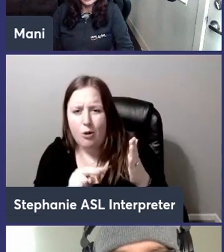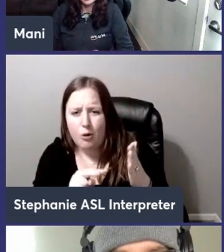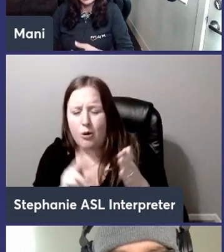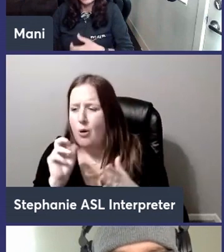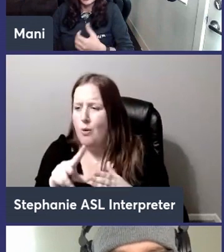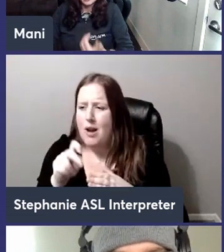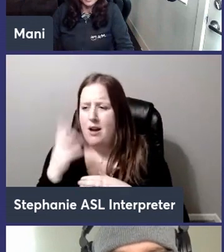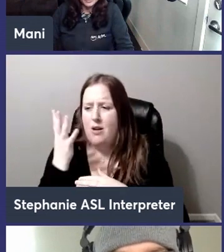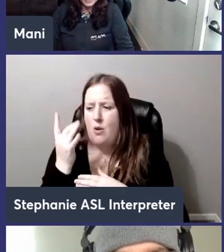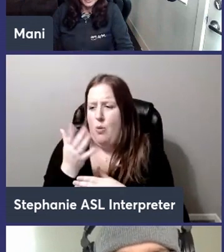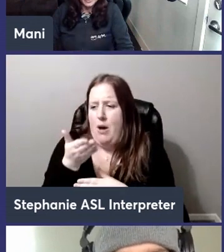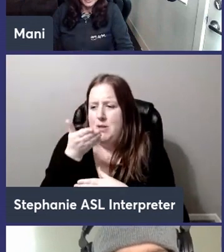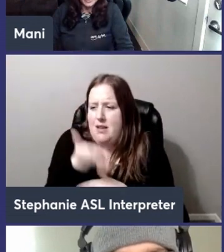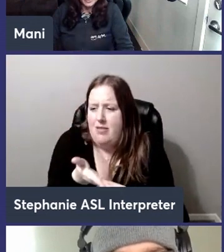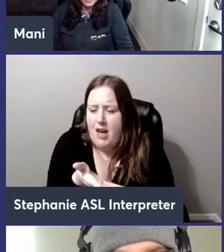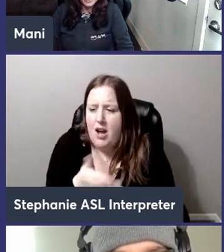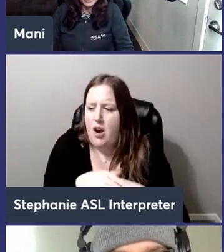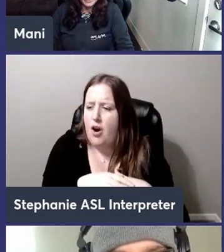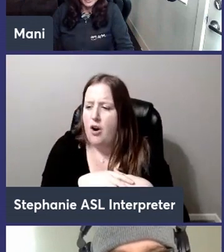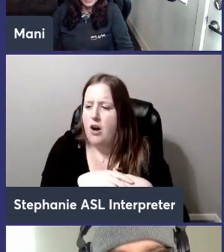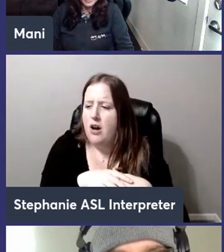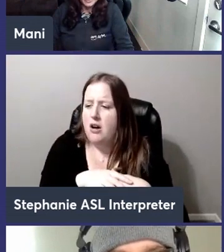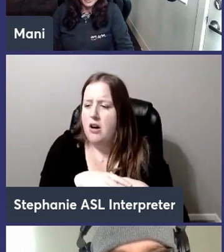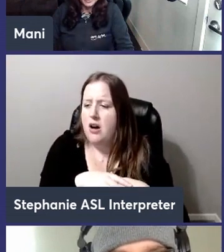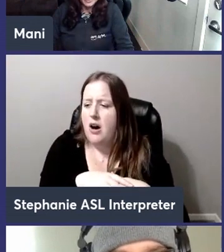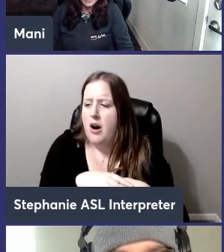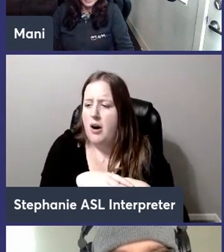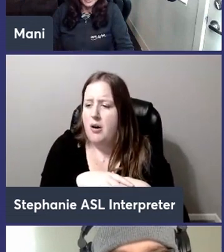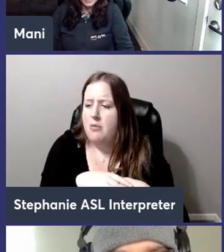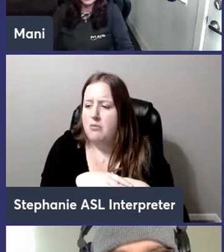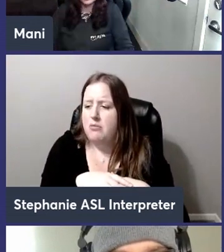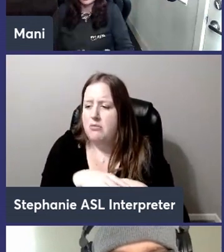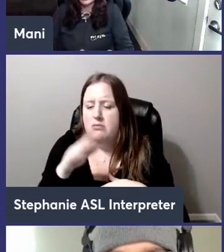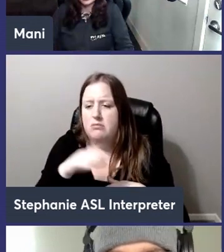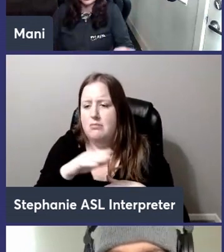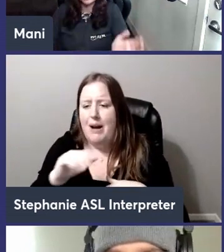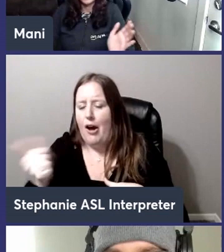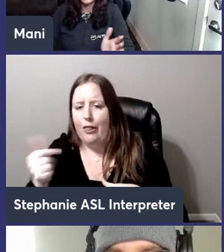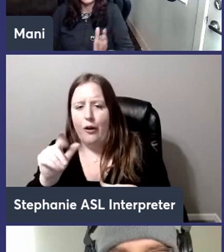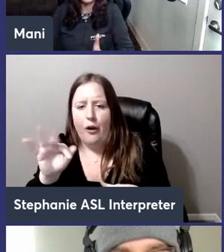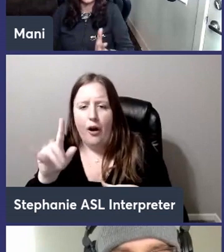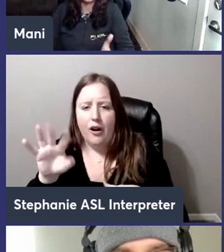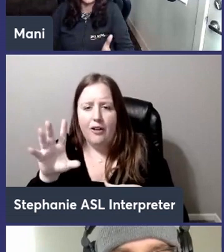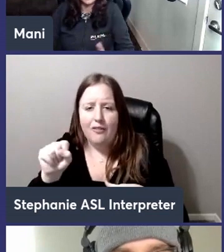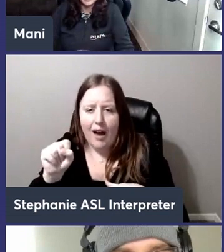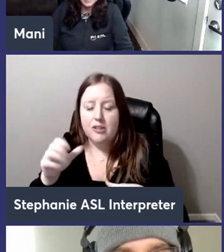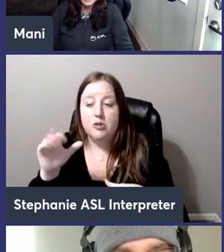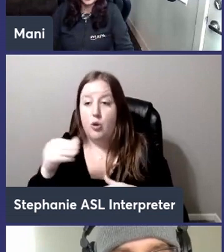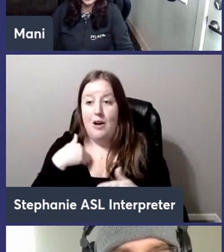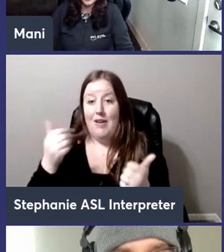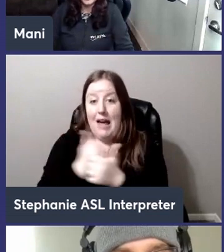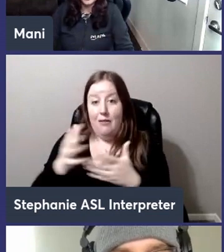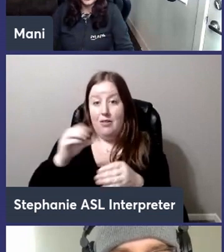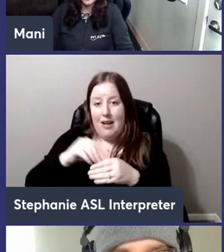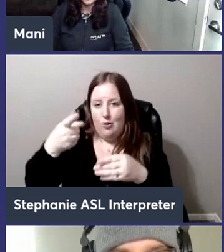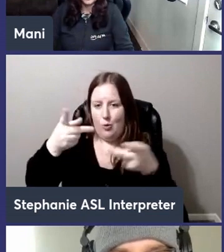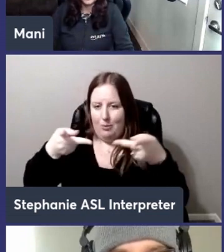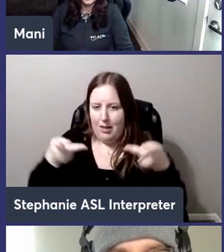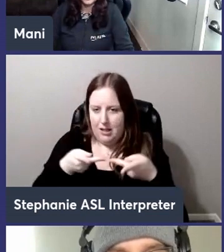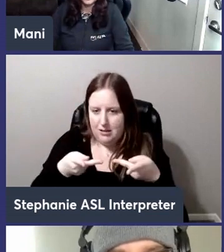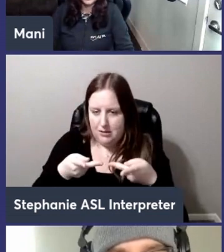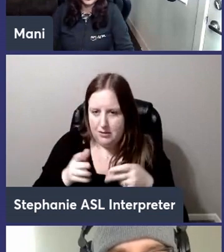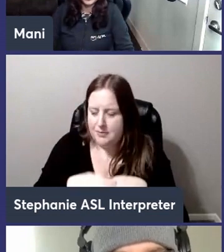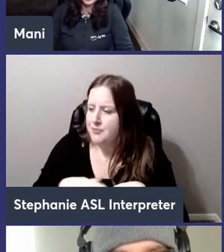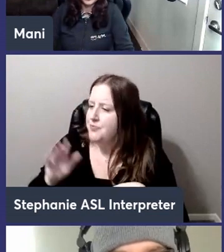was it there? Why it was better? What are my other artifacts? So you get everything in one place. I might be